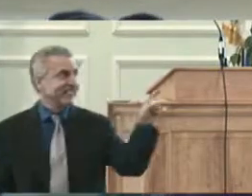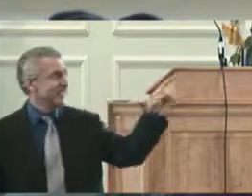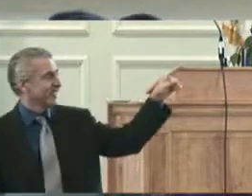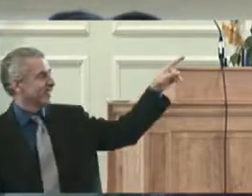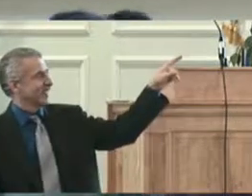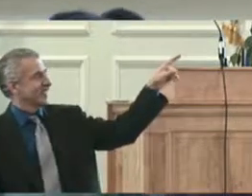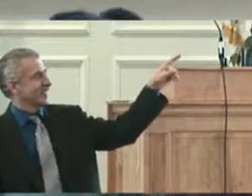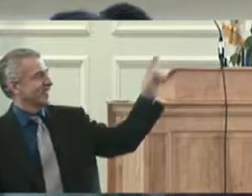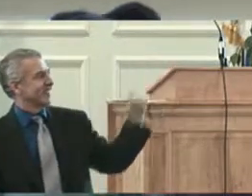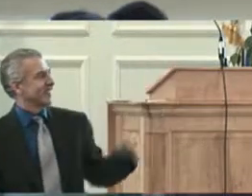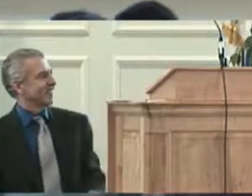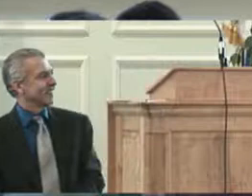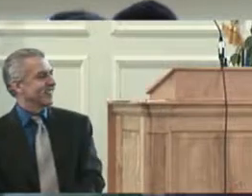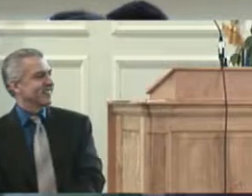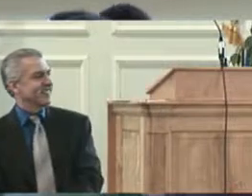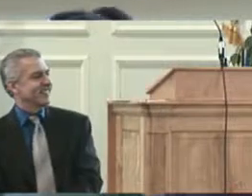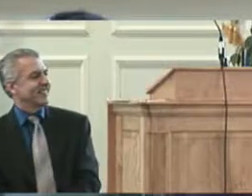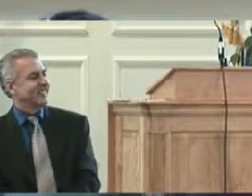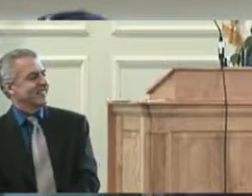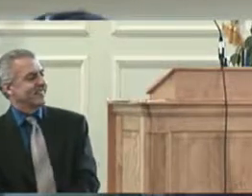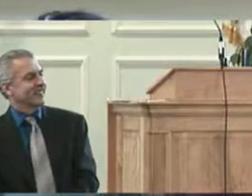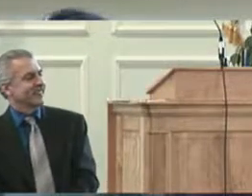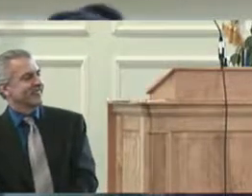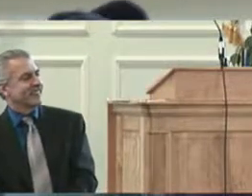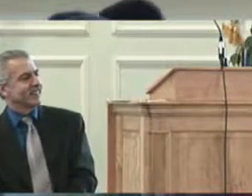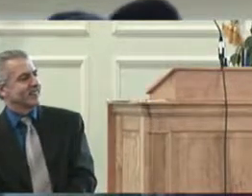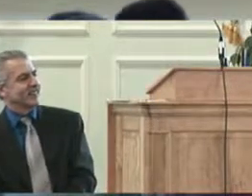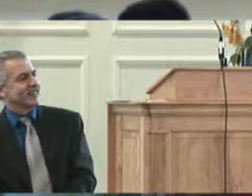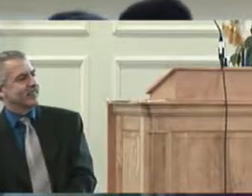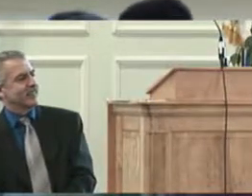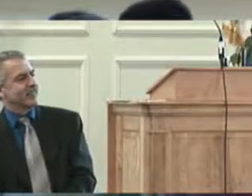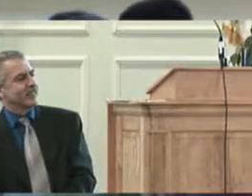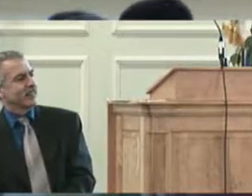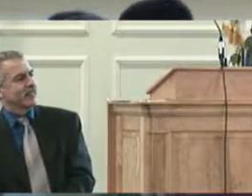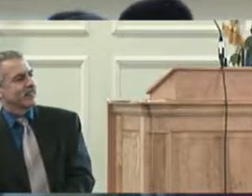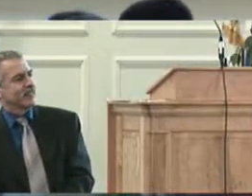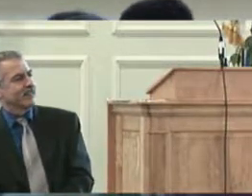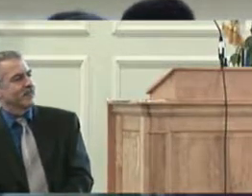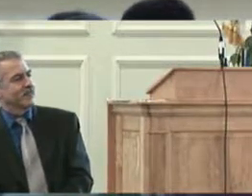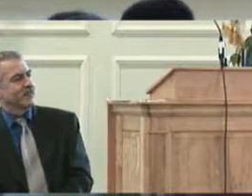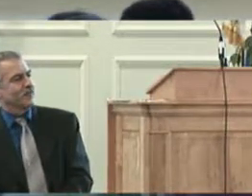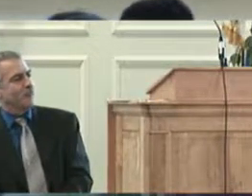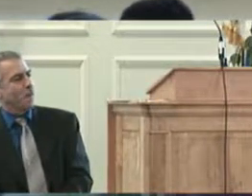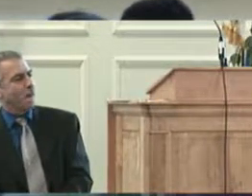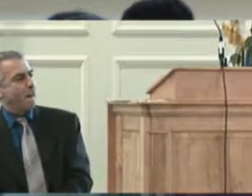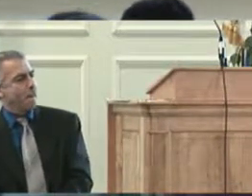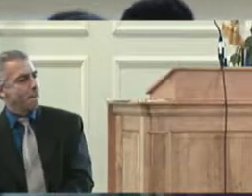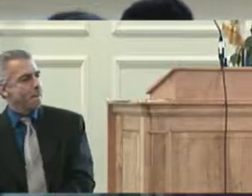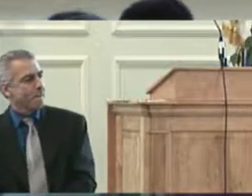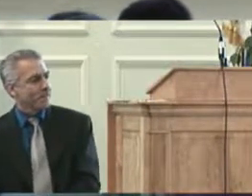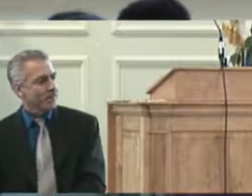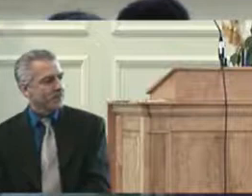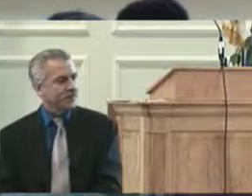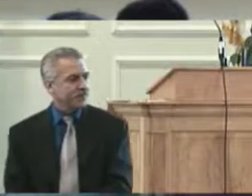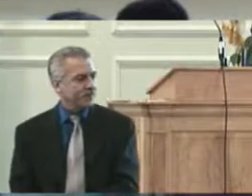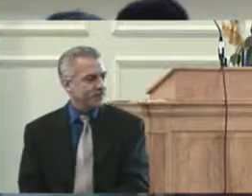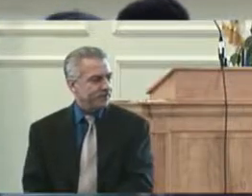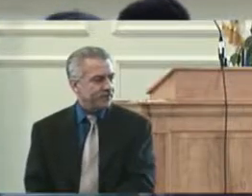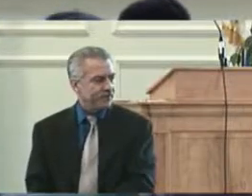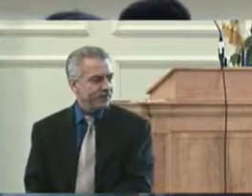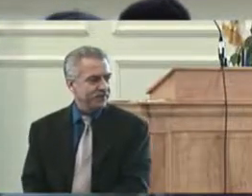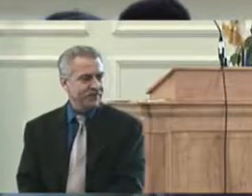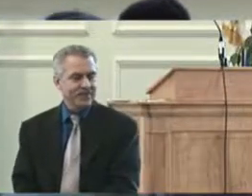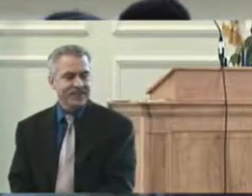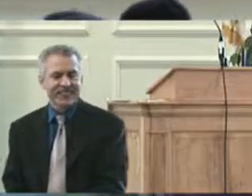on, those mites, they like to like take it like a hitch on other animals, and they suck their living, like the juices